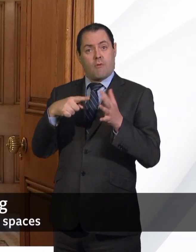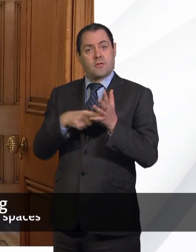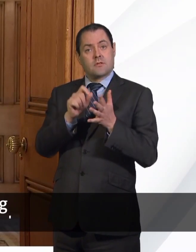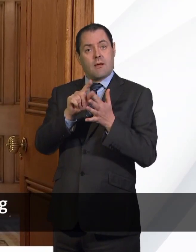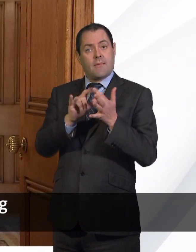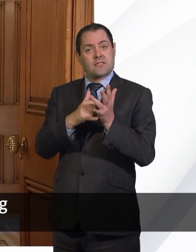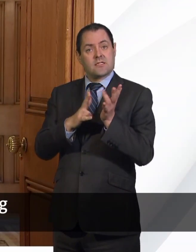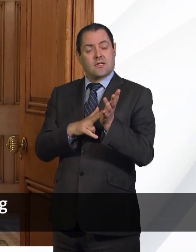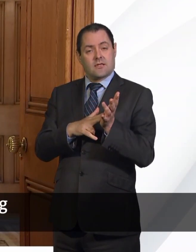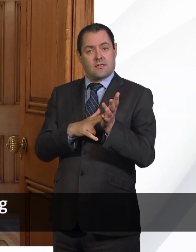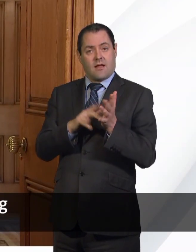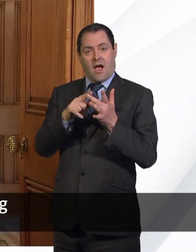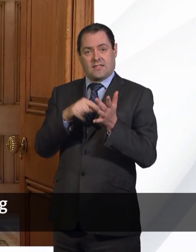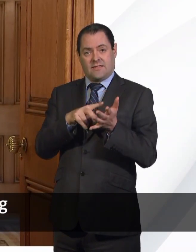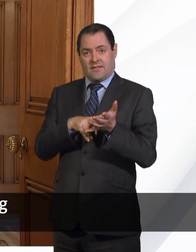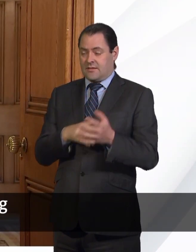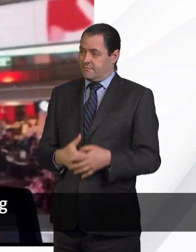ITV?